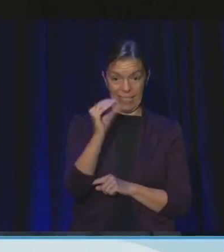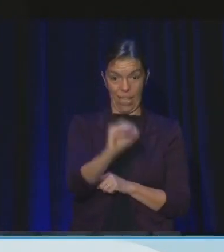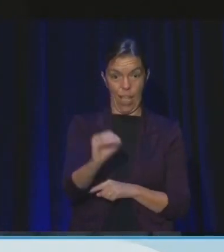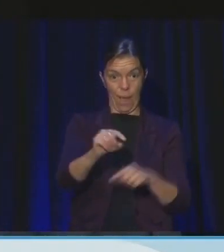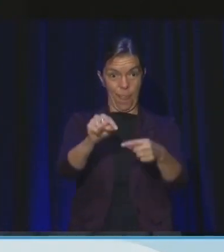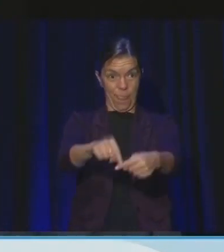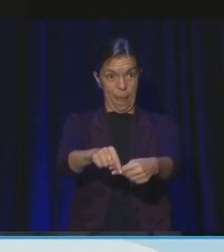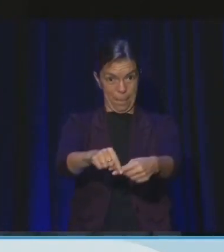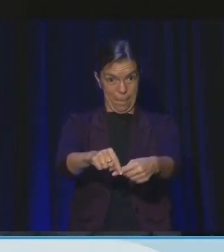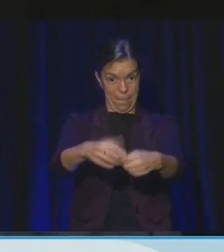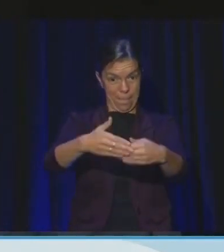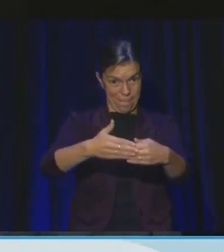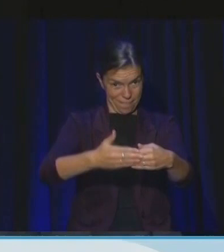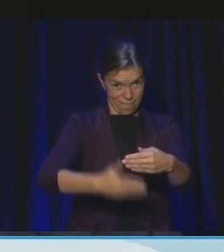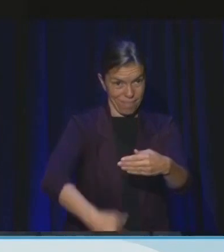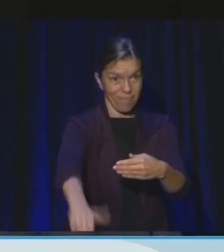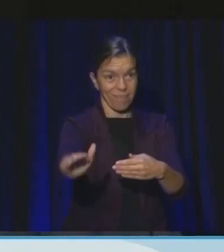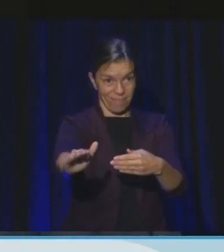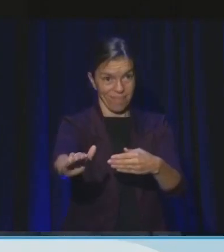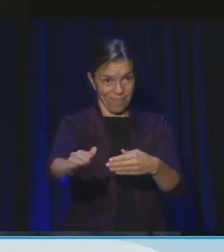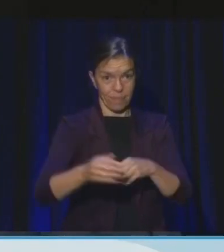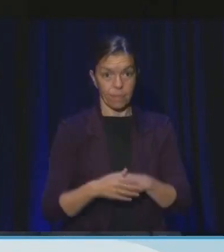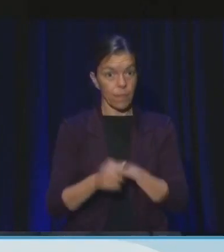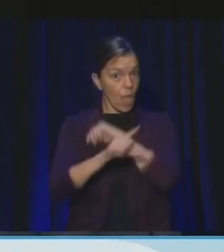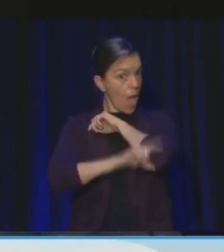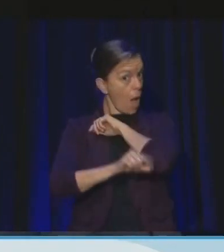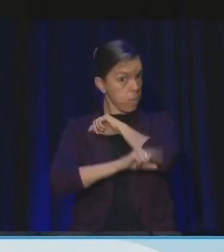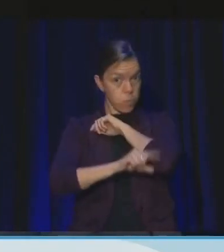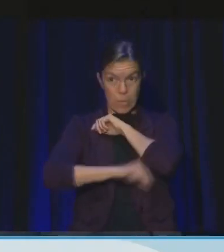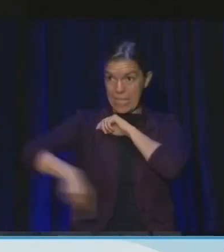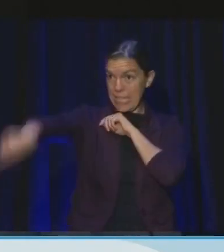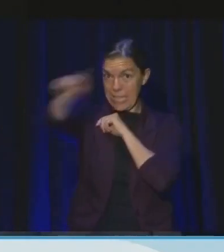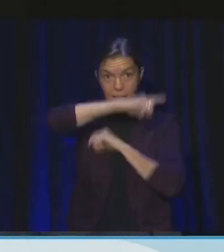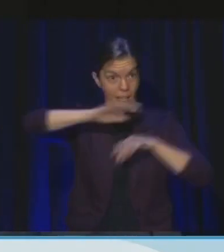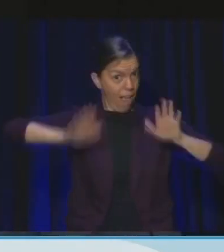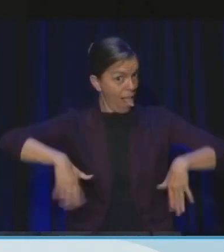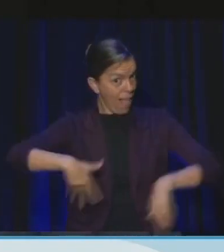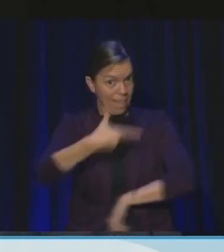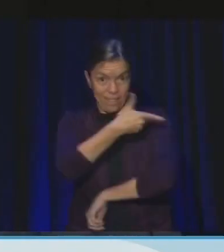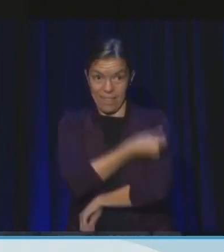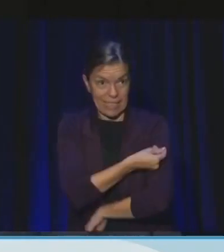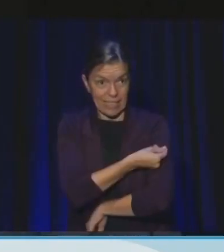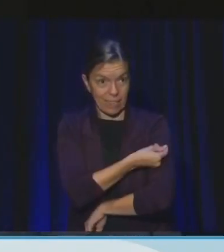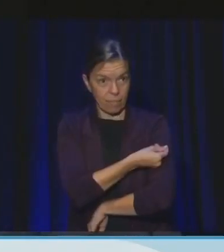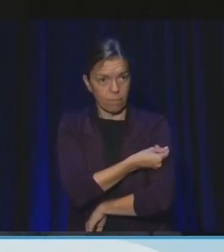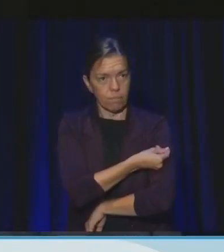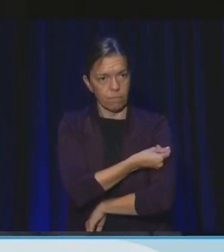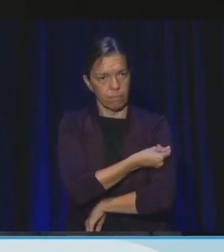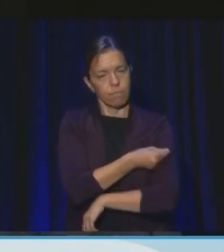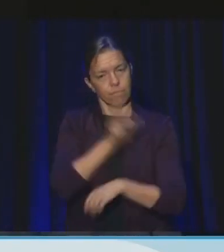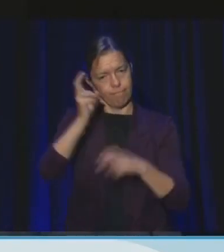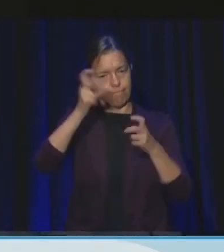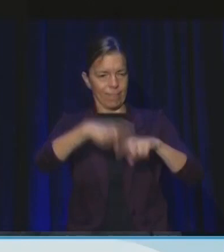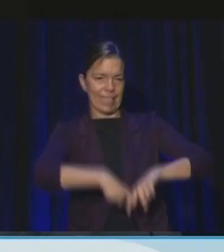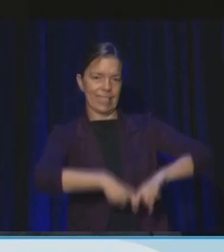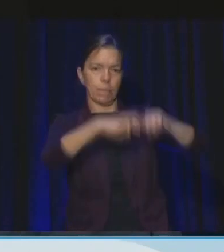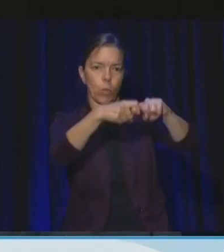-vaccinated will be suspended without soldes to the 15 October.